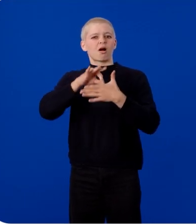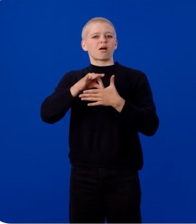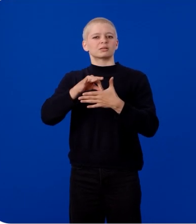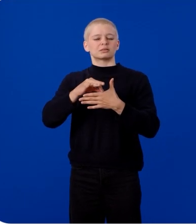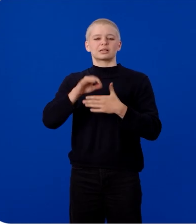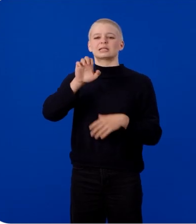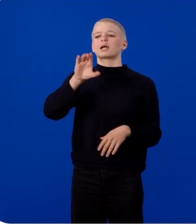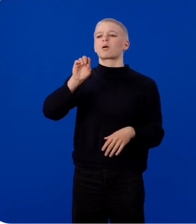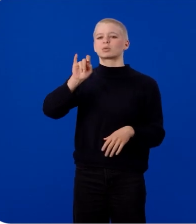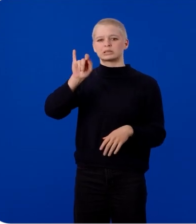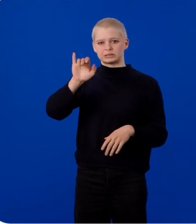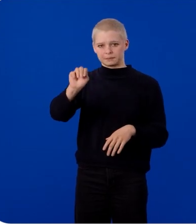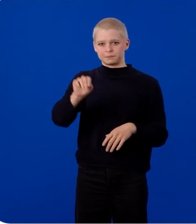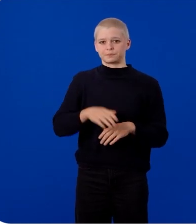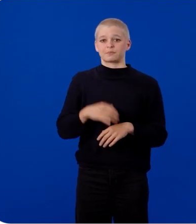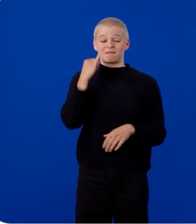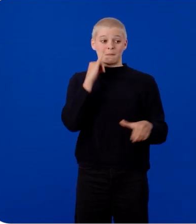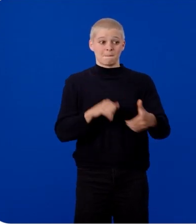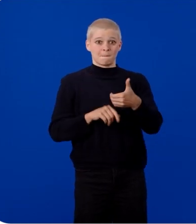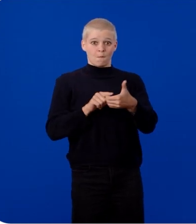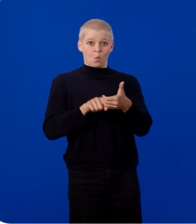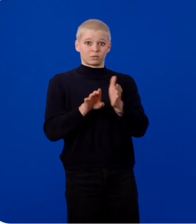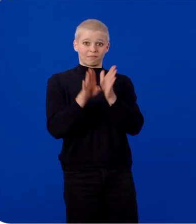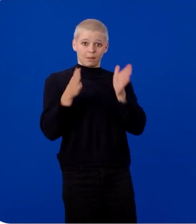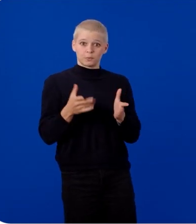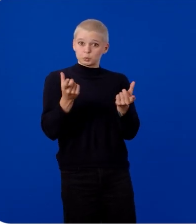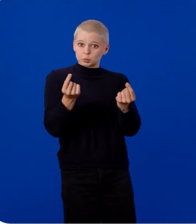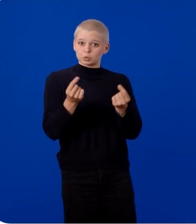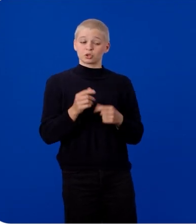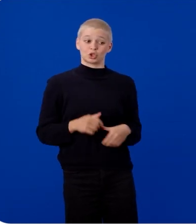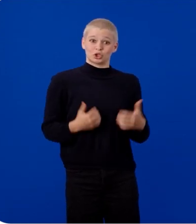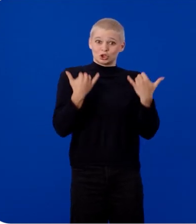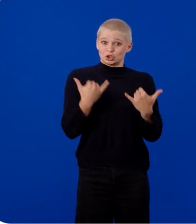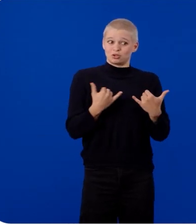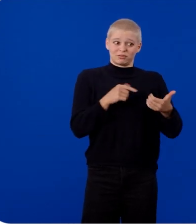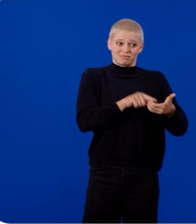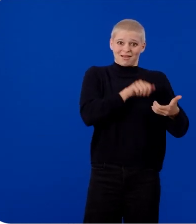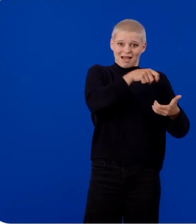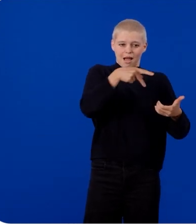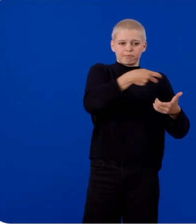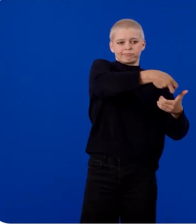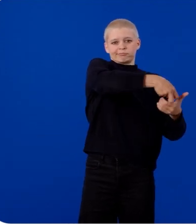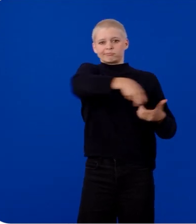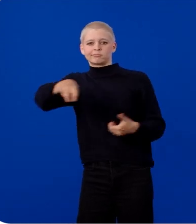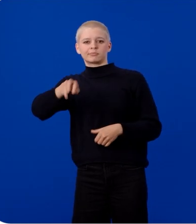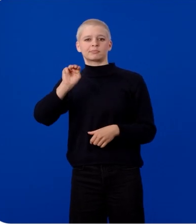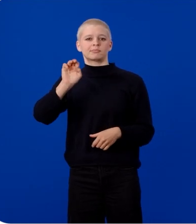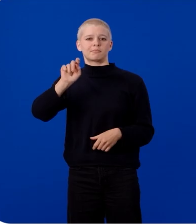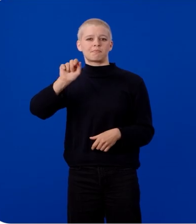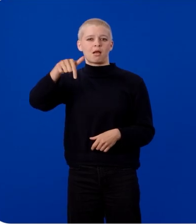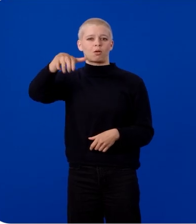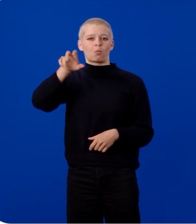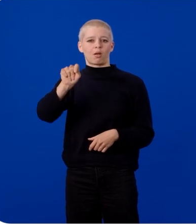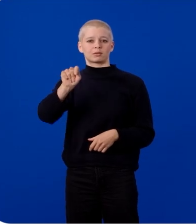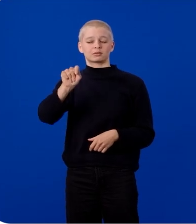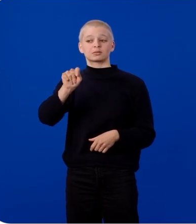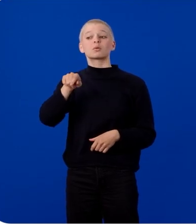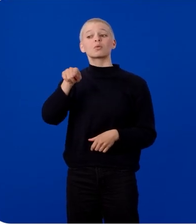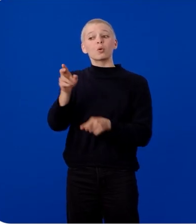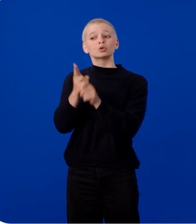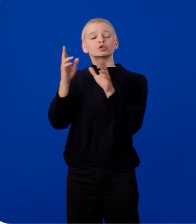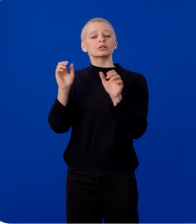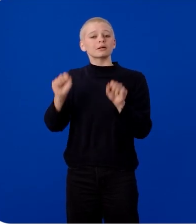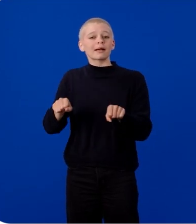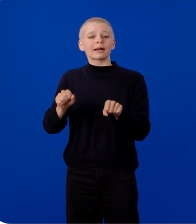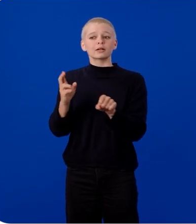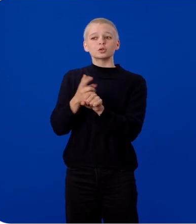you're a mobile dev, you can easily port your existing mobile app to MetaQuest, enabling users to utilize your experience as a panel